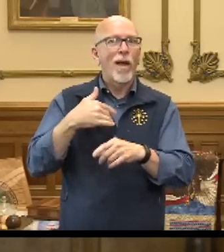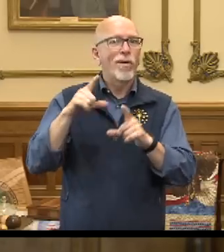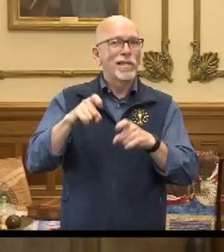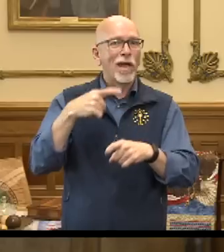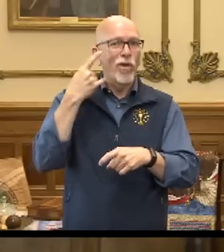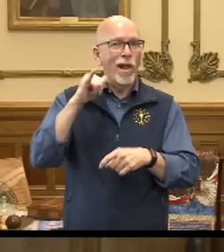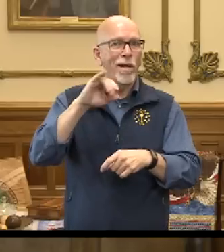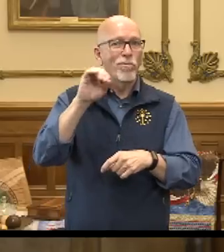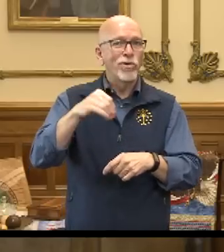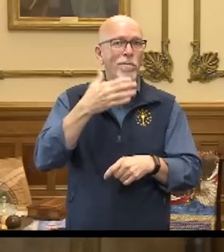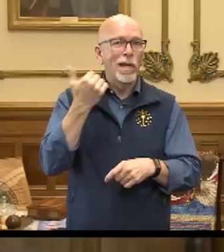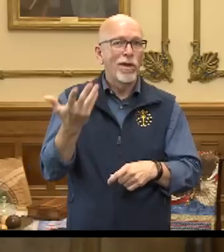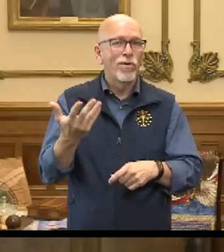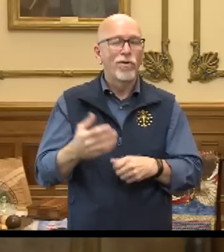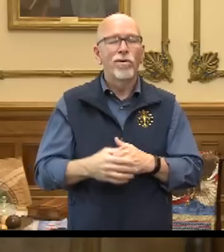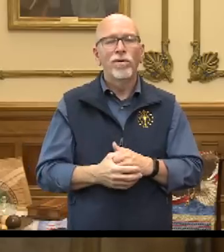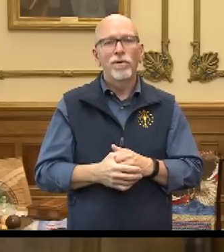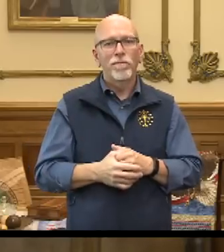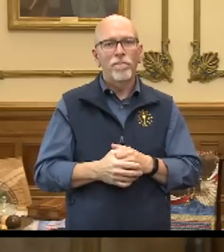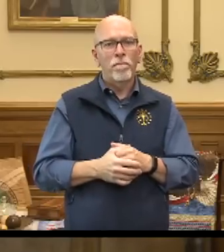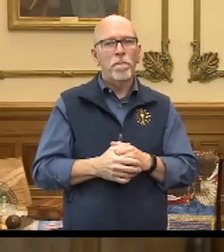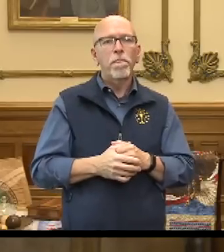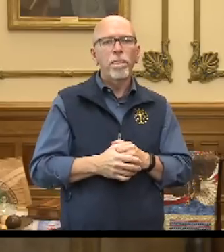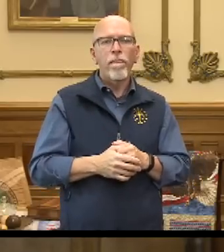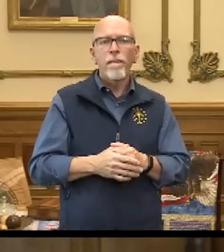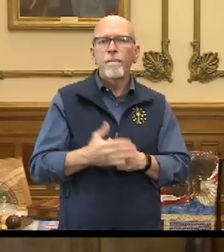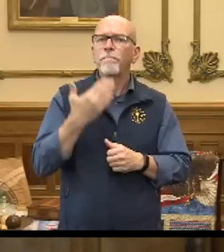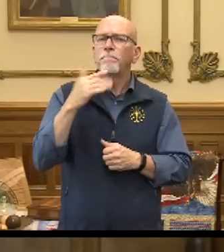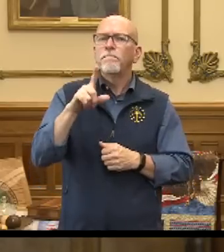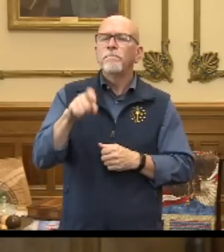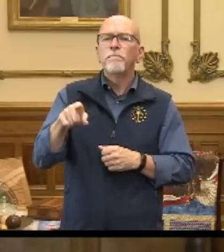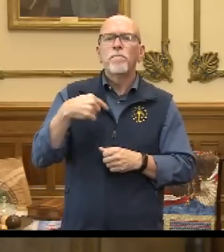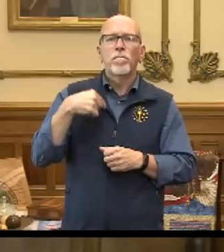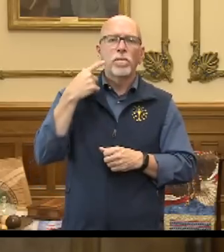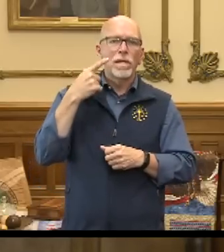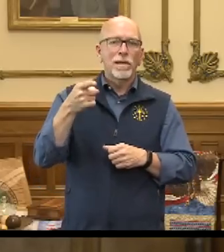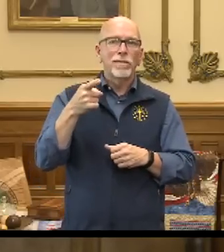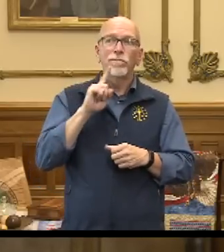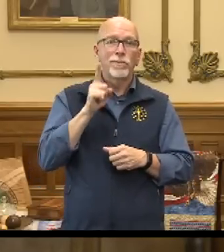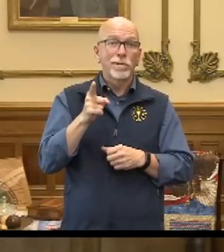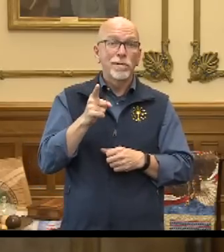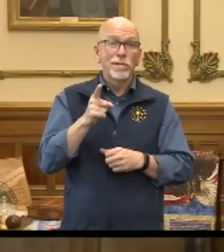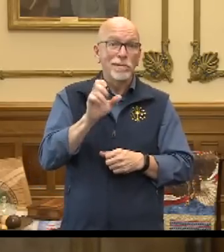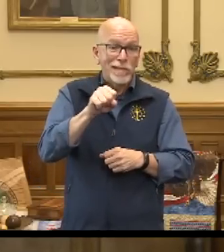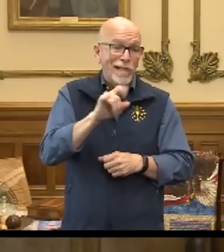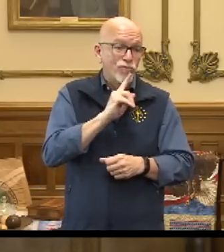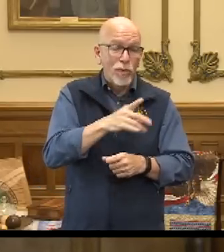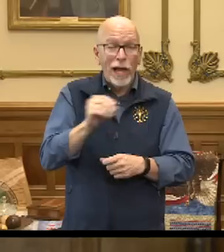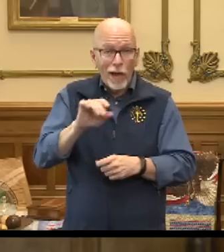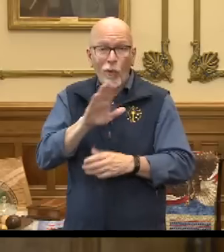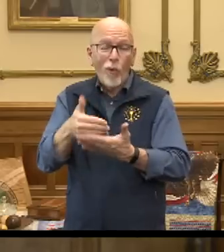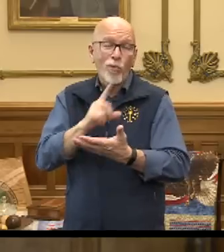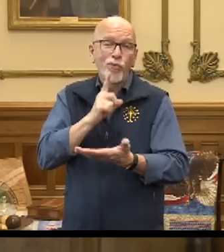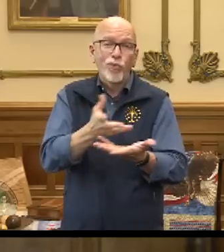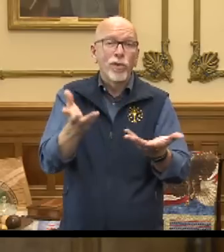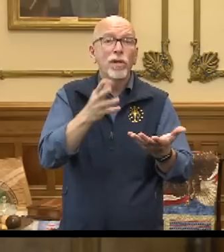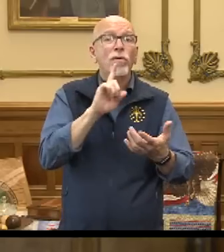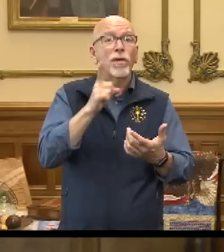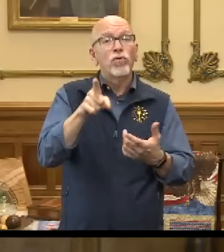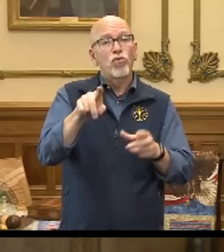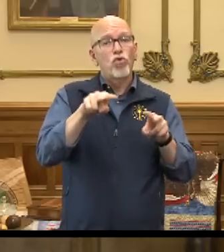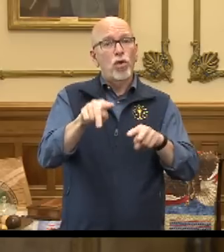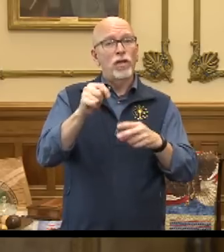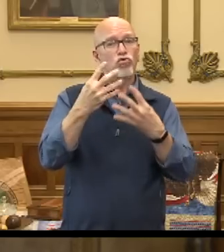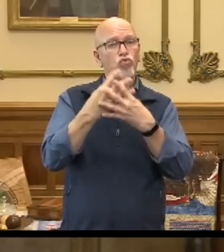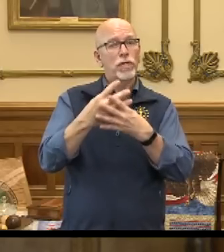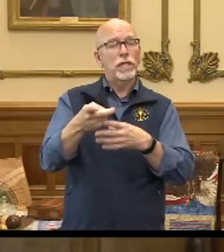percent? So I think it's an excellent question. I think it's a combination of both. I think that when you look at